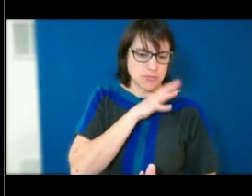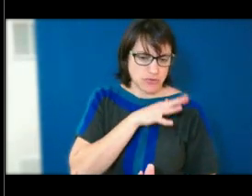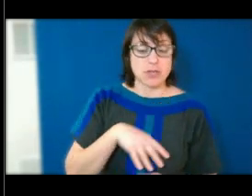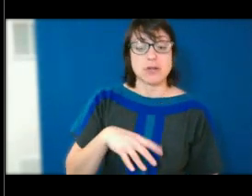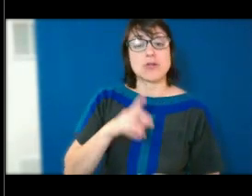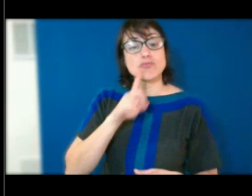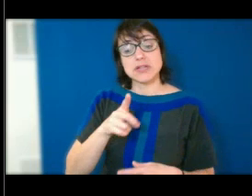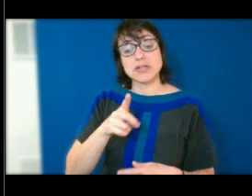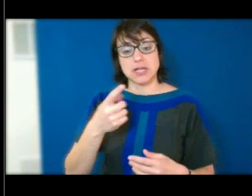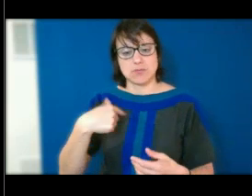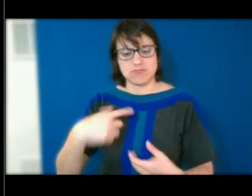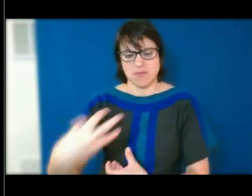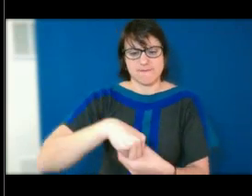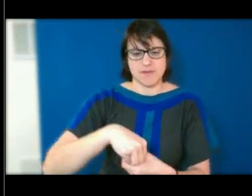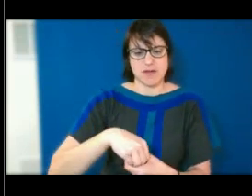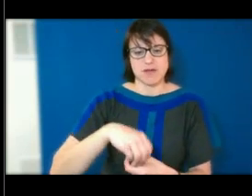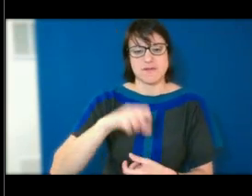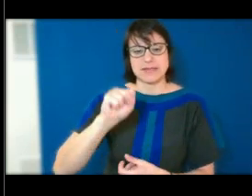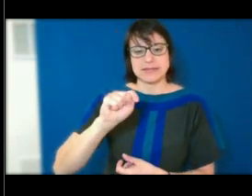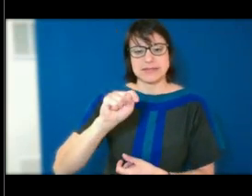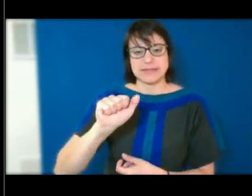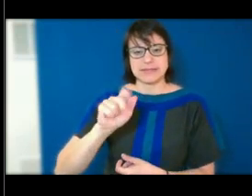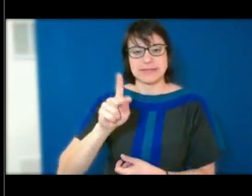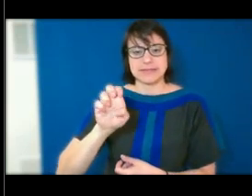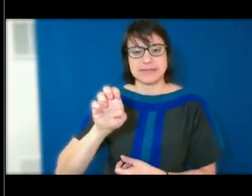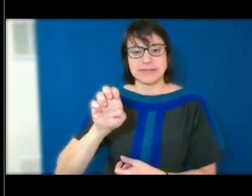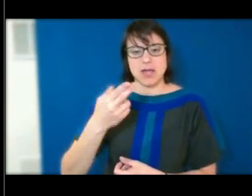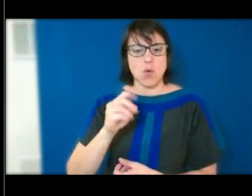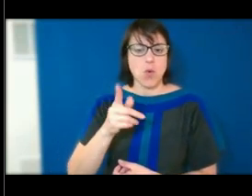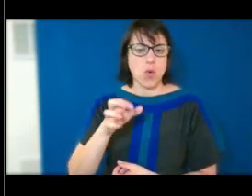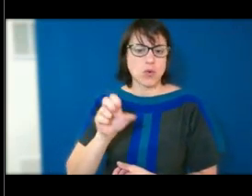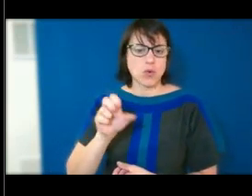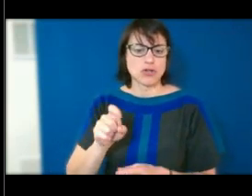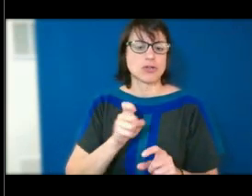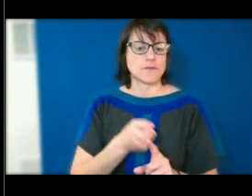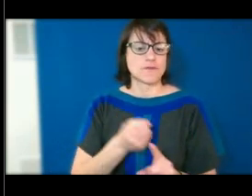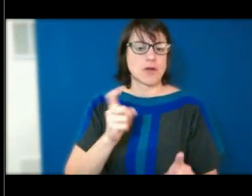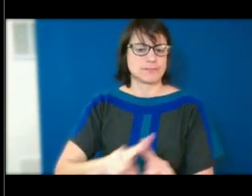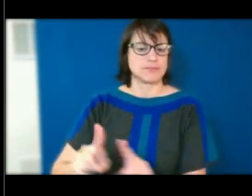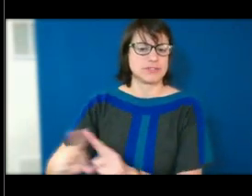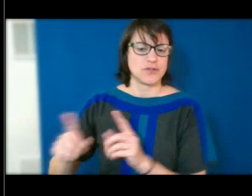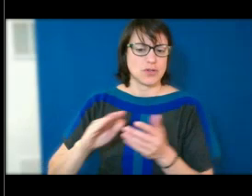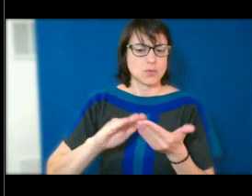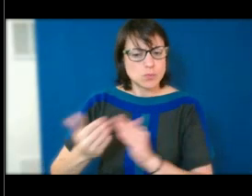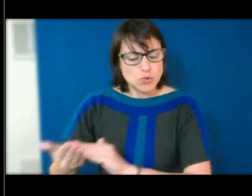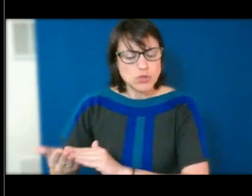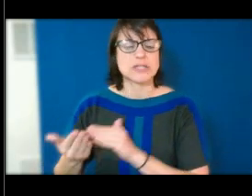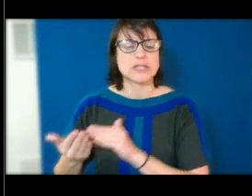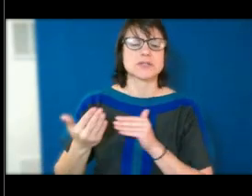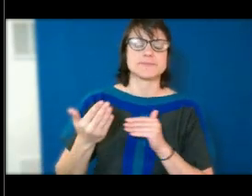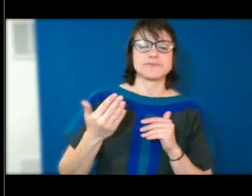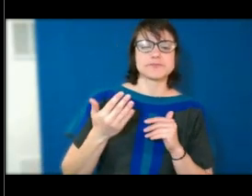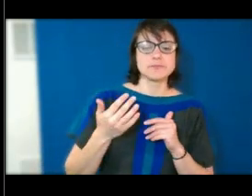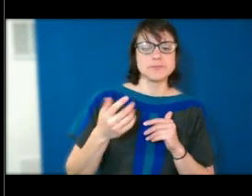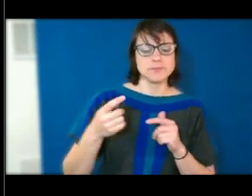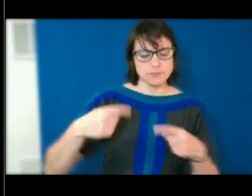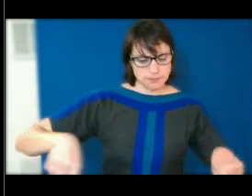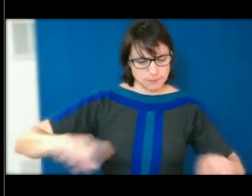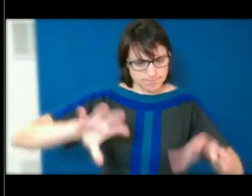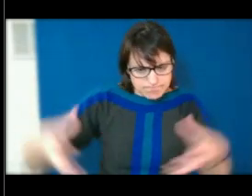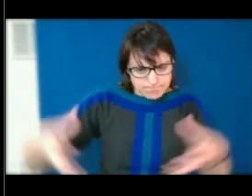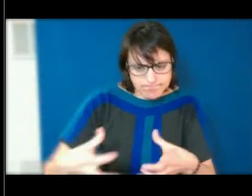and the NGO community that are coming together to decide collectively, what do we want to do over the next 5 to 10 years